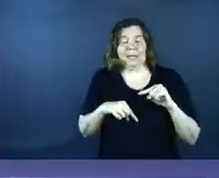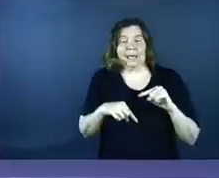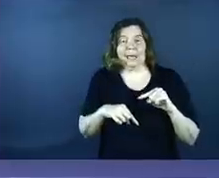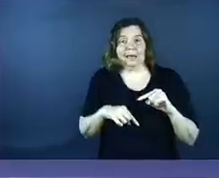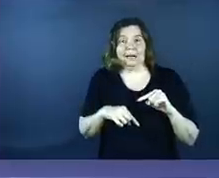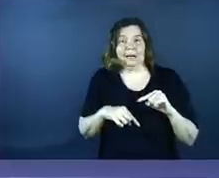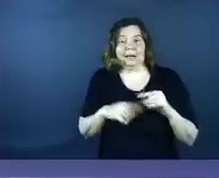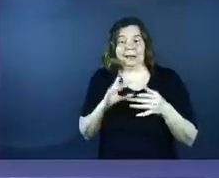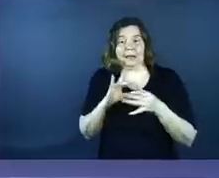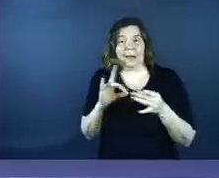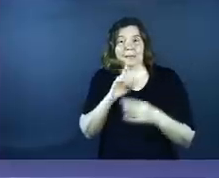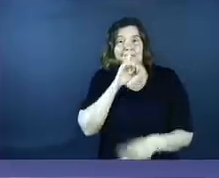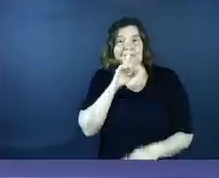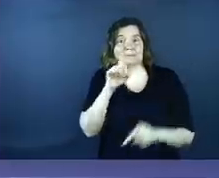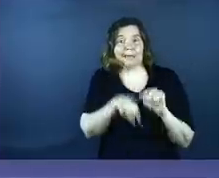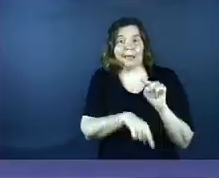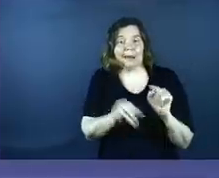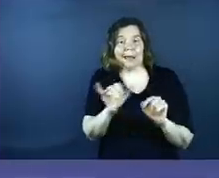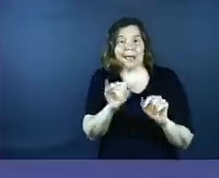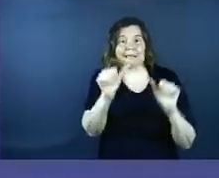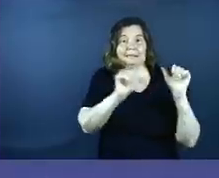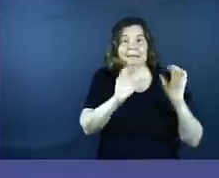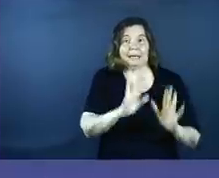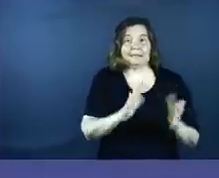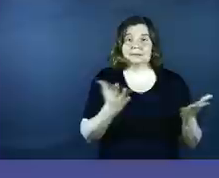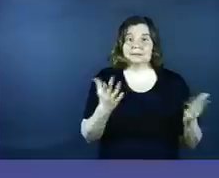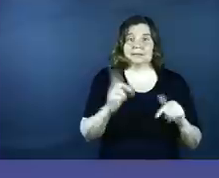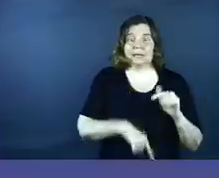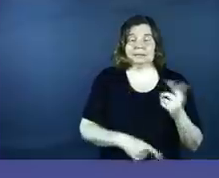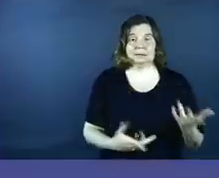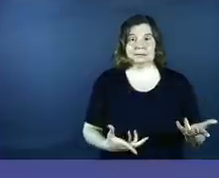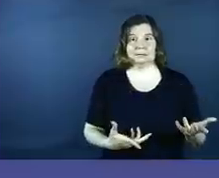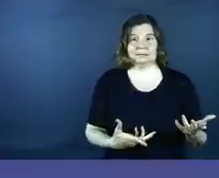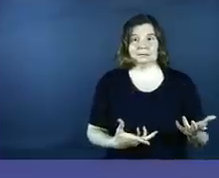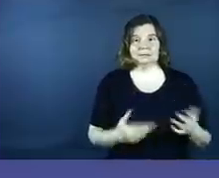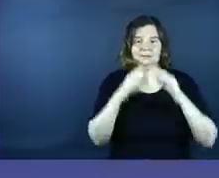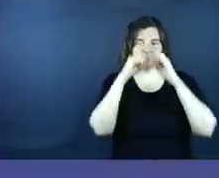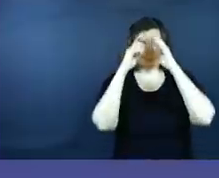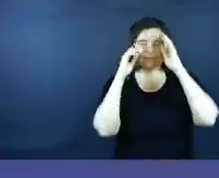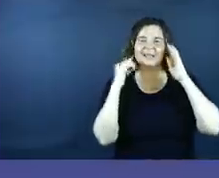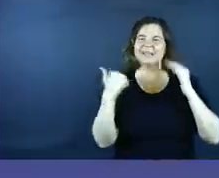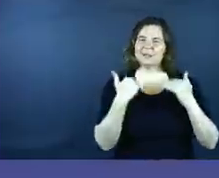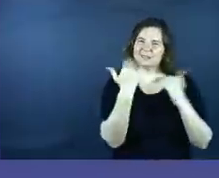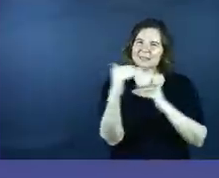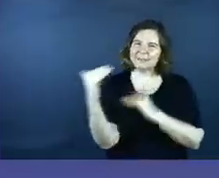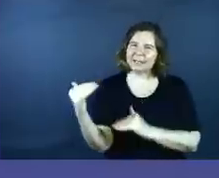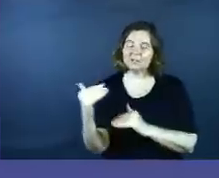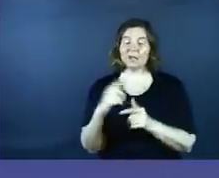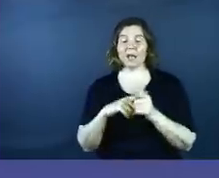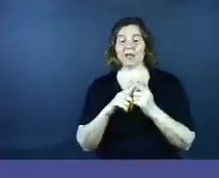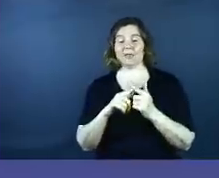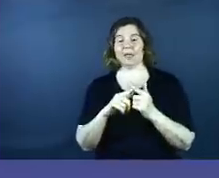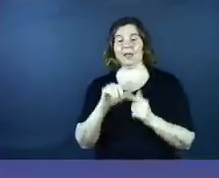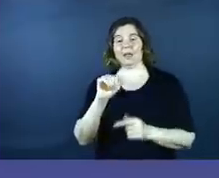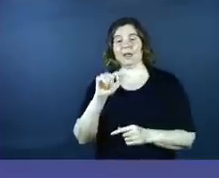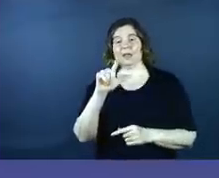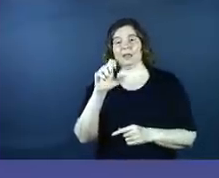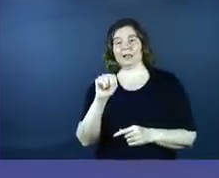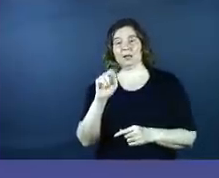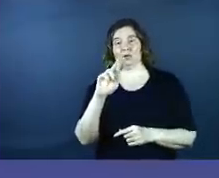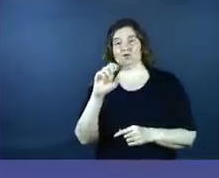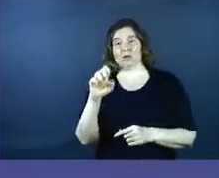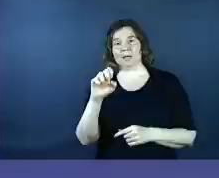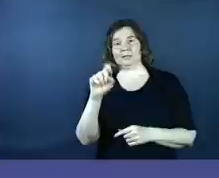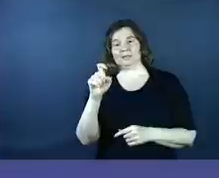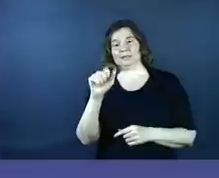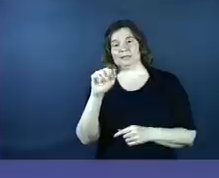We simply can't comment on it as scientists. It has limitations. And then Alan Rex Sandage says this: there